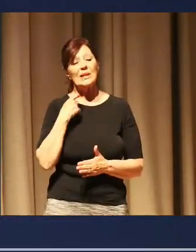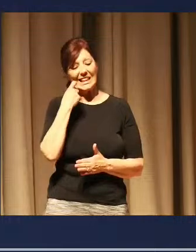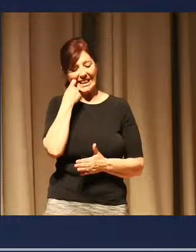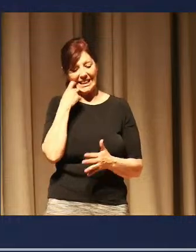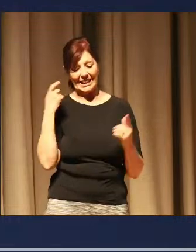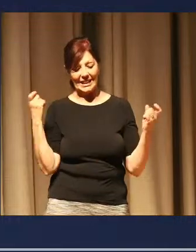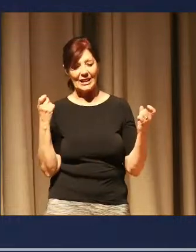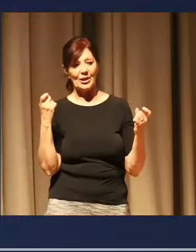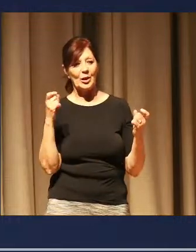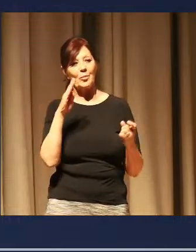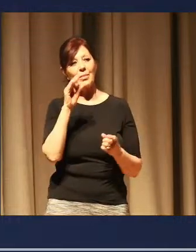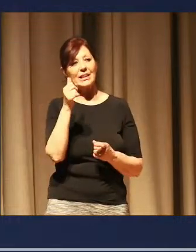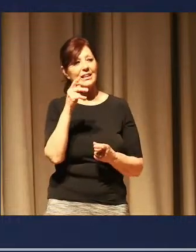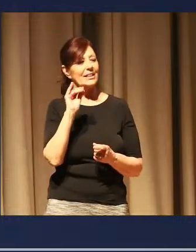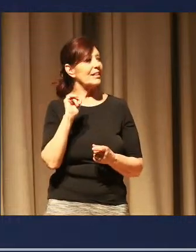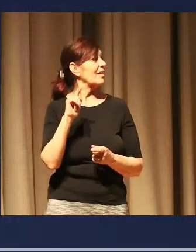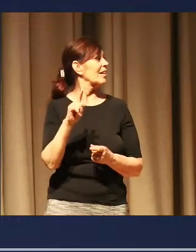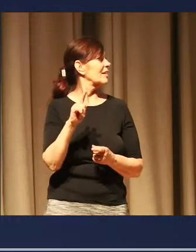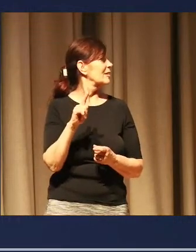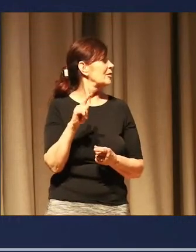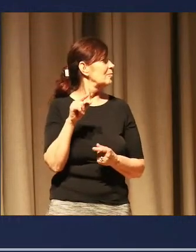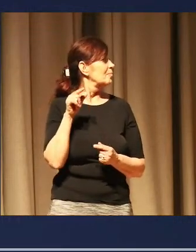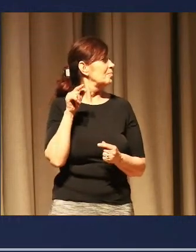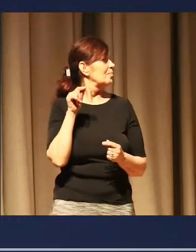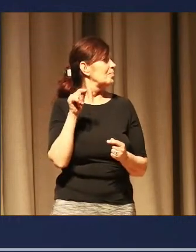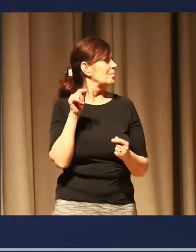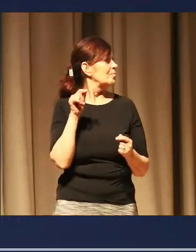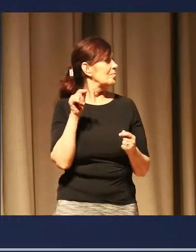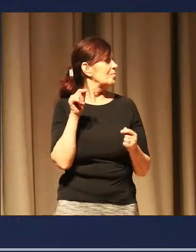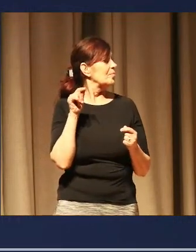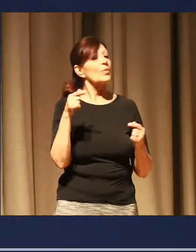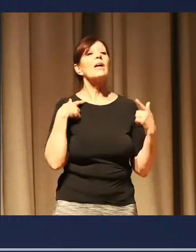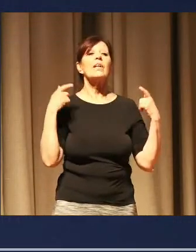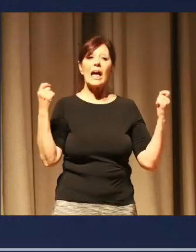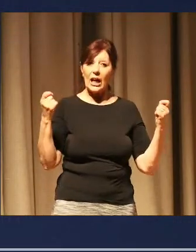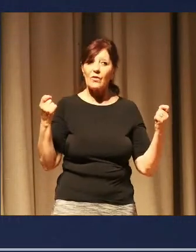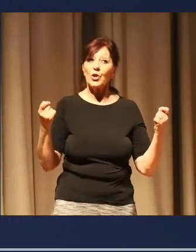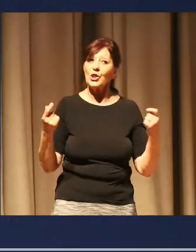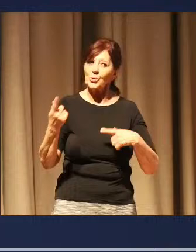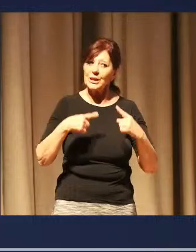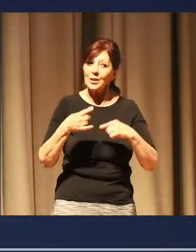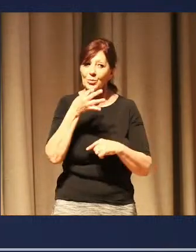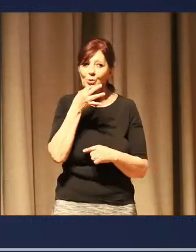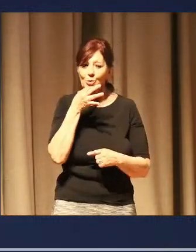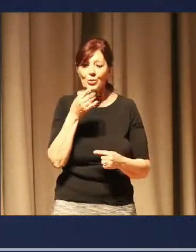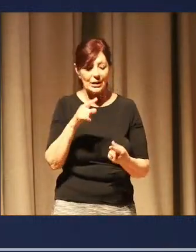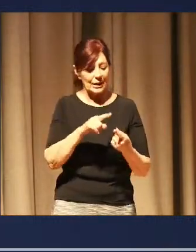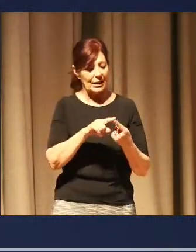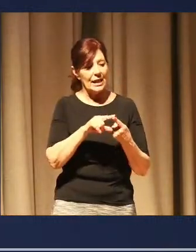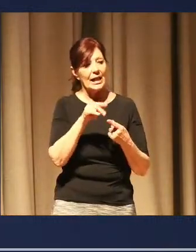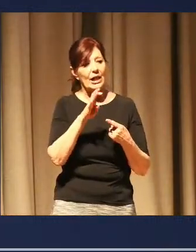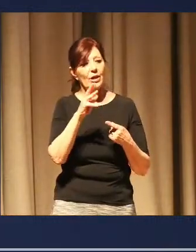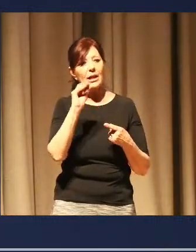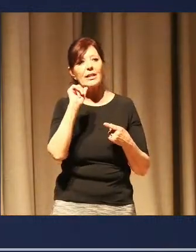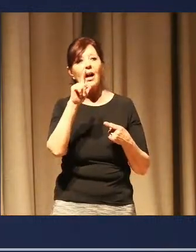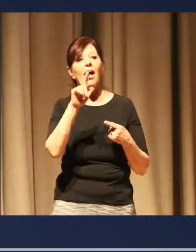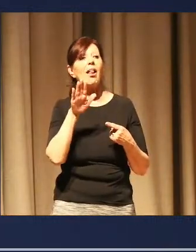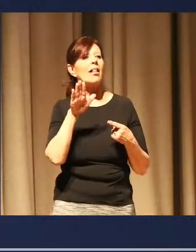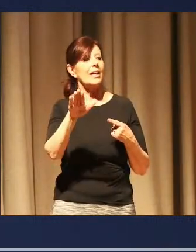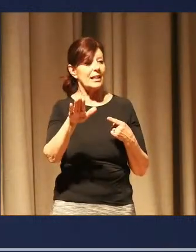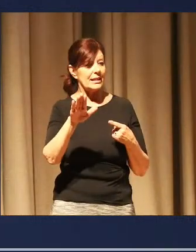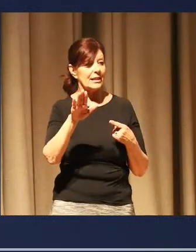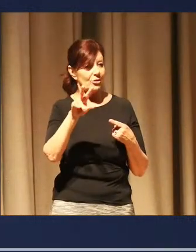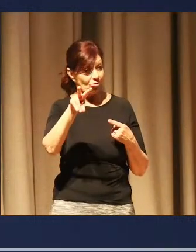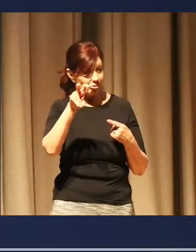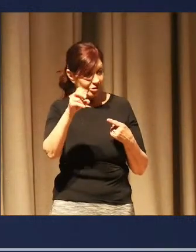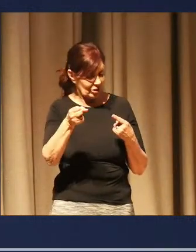celebrated its bicentennial, and several other notable anniversaries are on the horizon. The Erie Canal will celebrate its